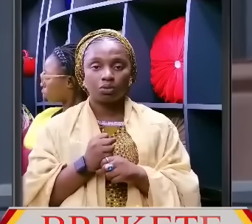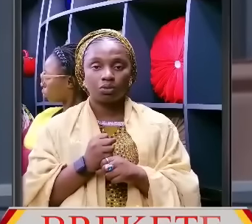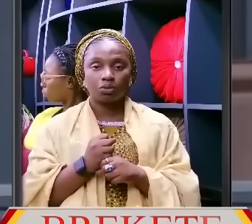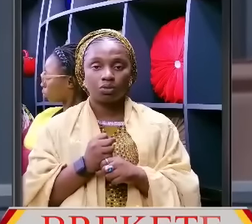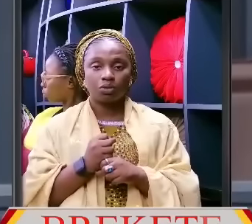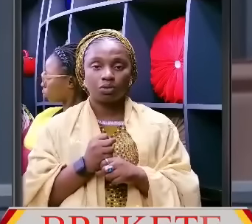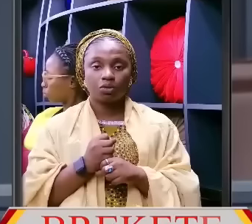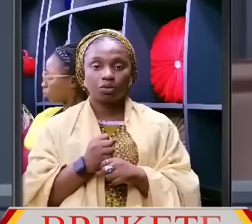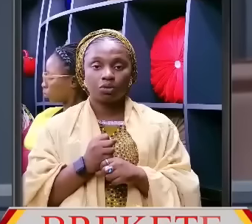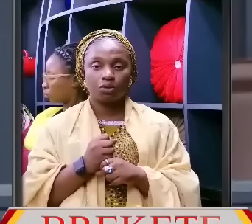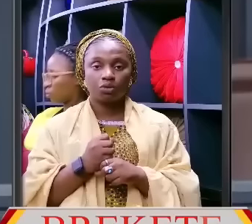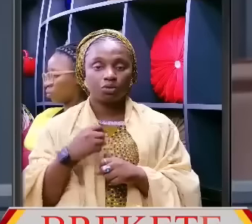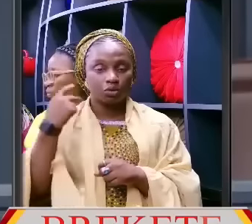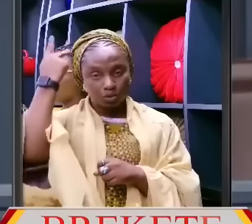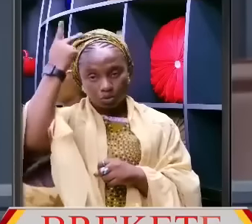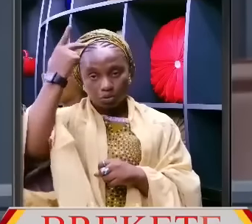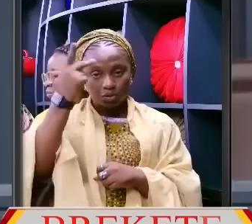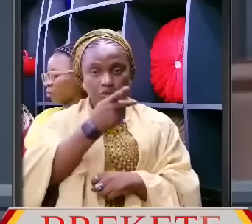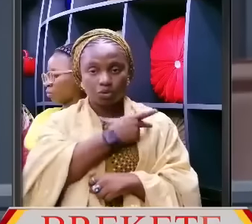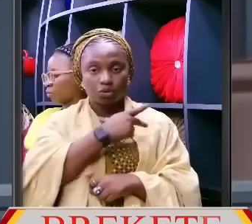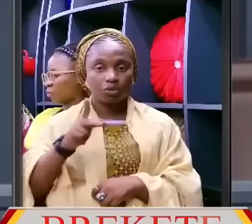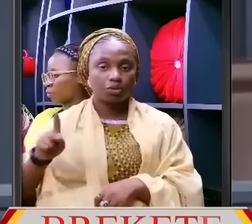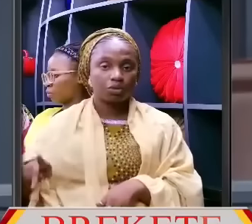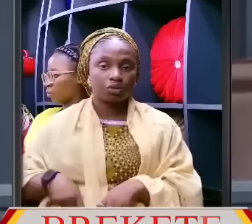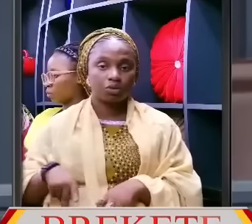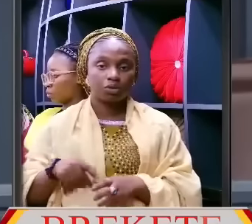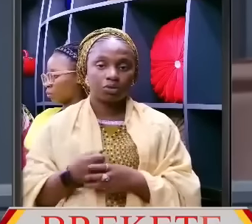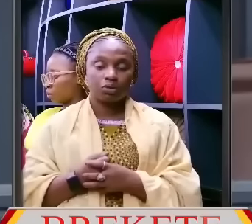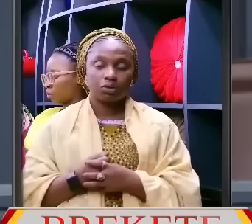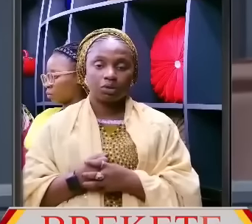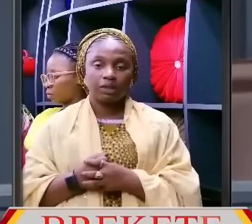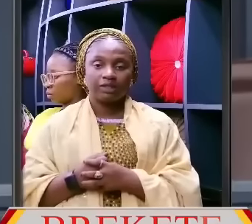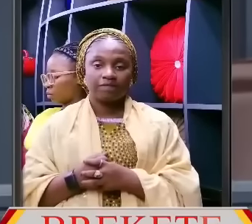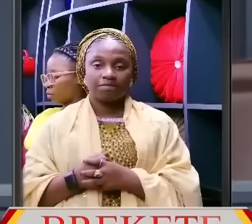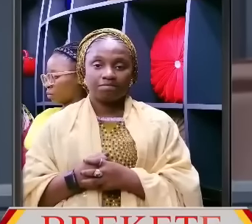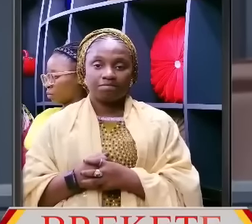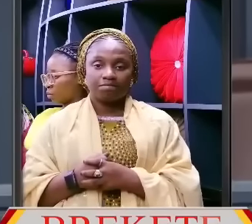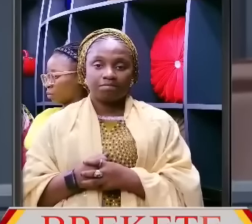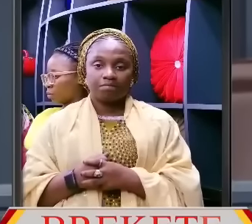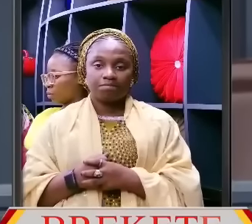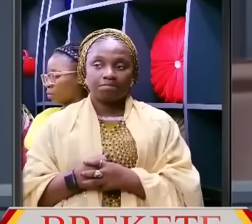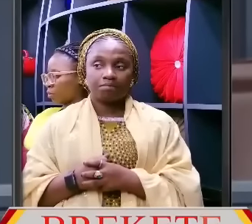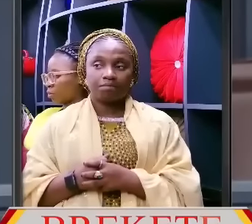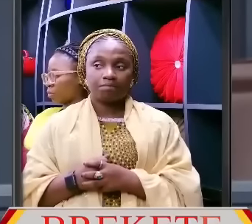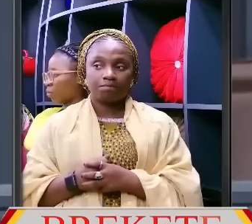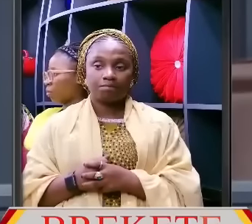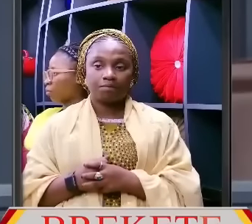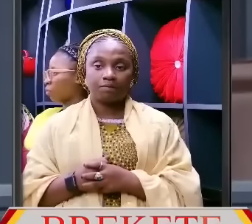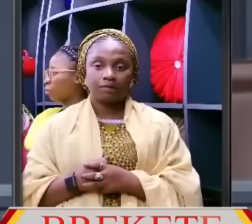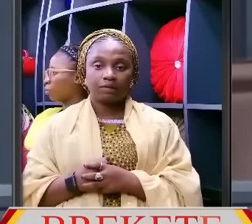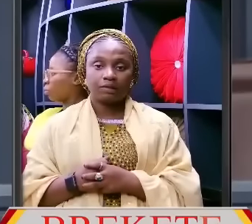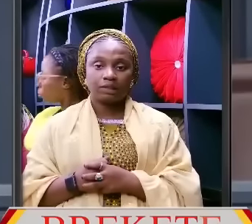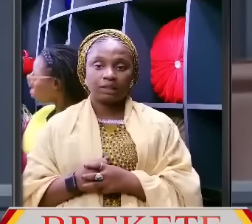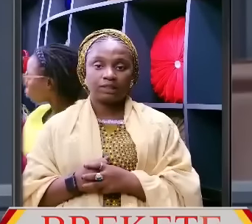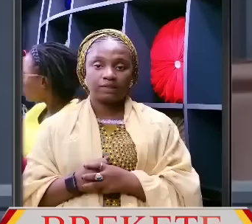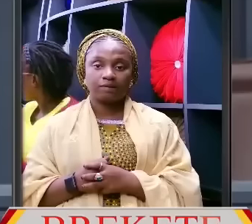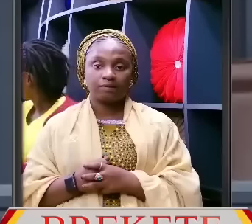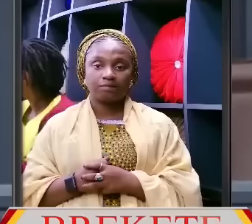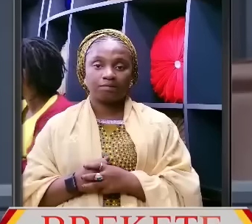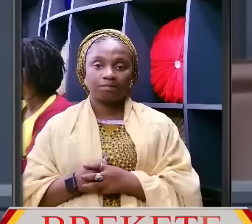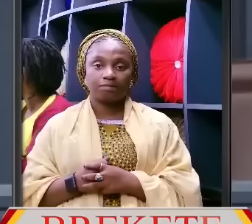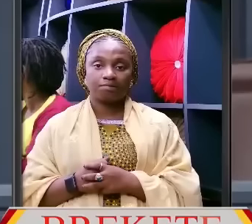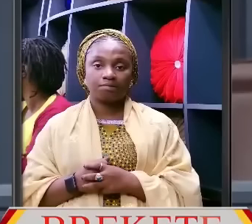His Royal Highness and His Royal Highness and Chairman Ulama. What are you going to do,